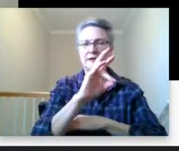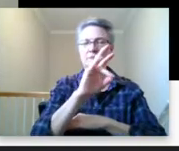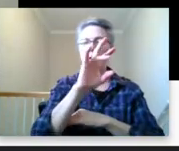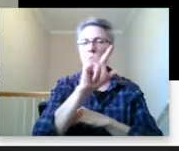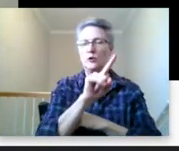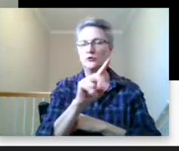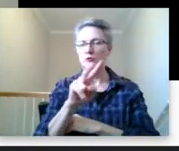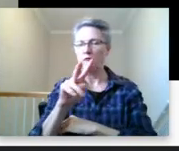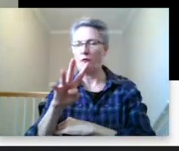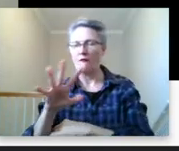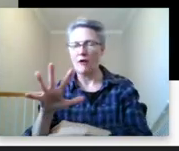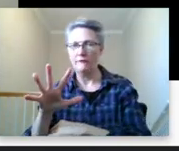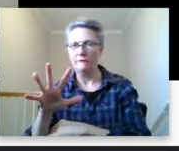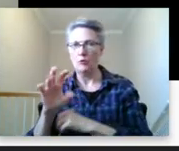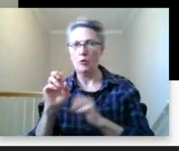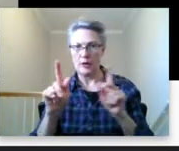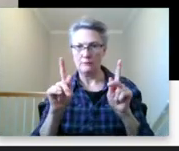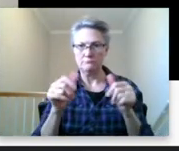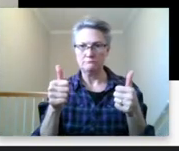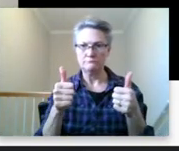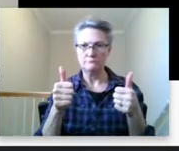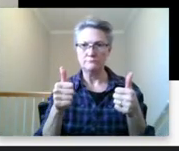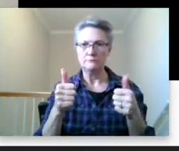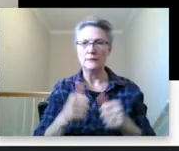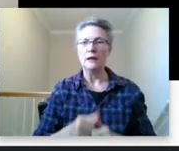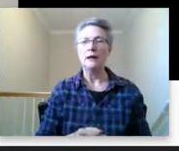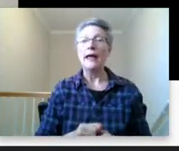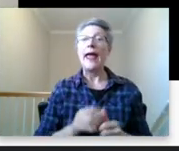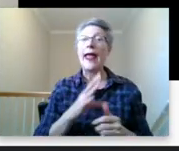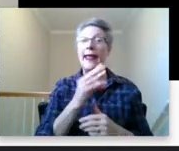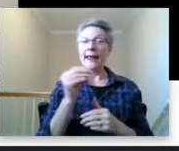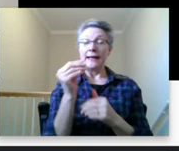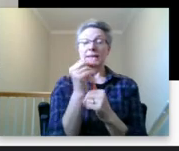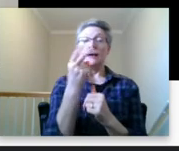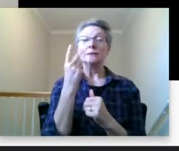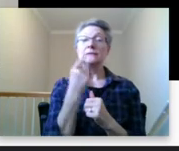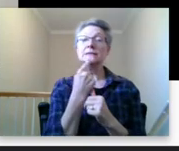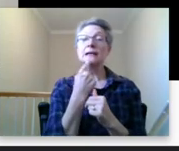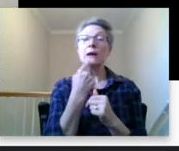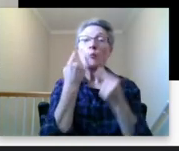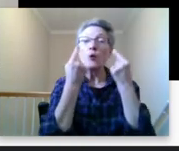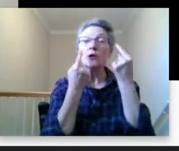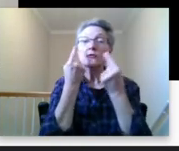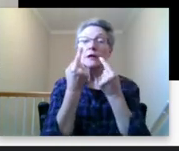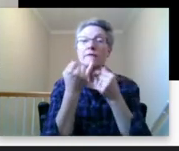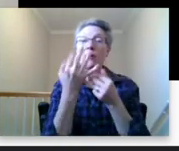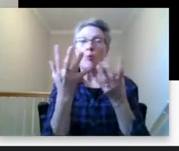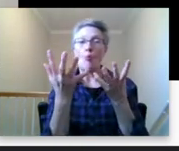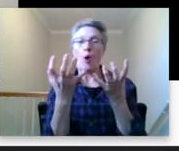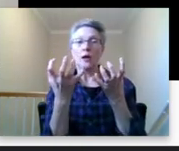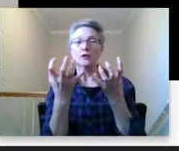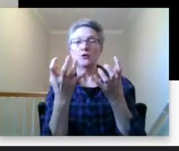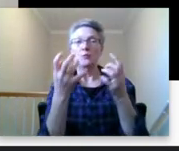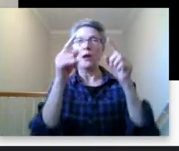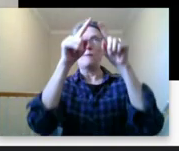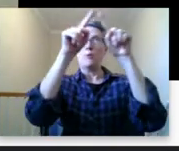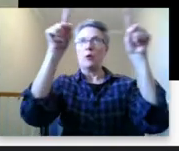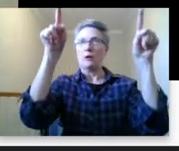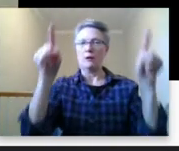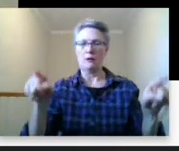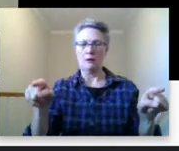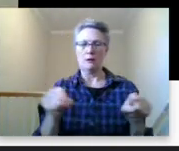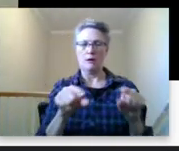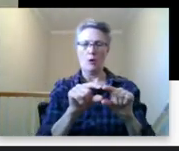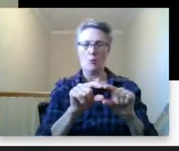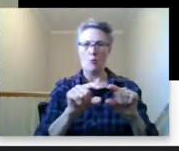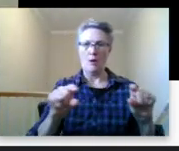2, 3, 4, 5. Okay. And now let's say I'm wondering if I want to put a border around my garden. Maybe